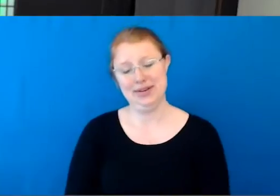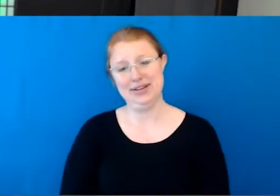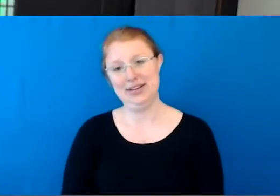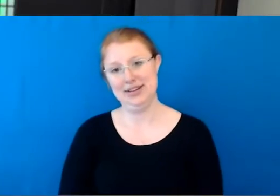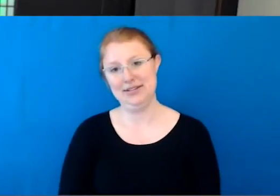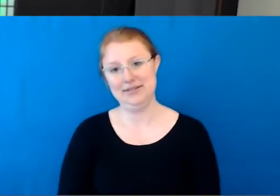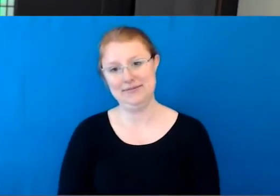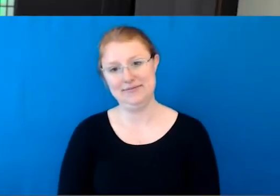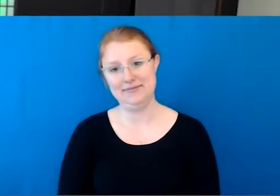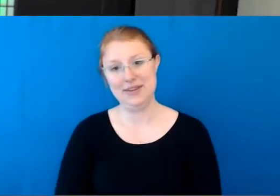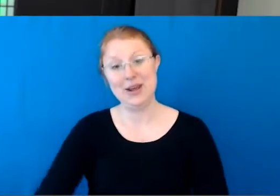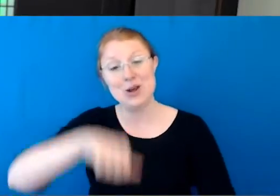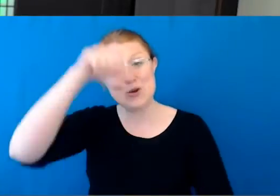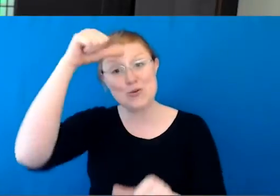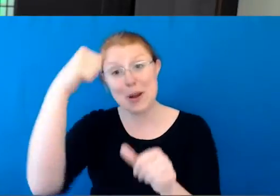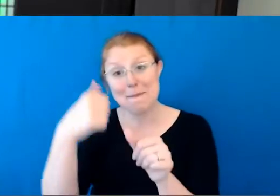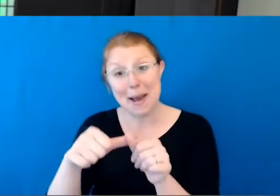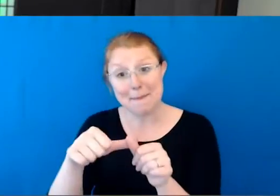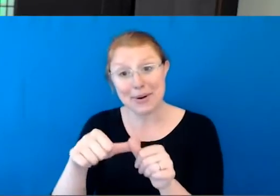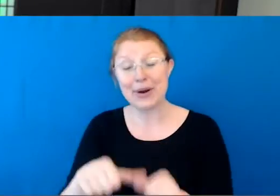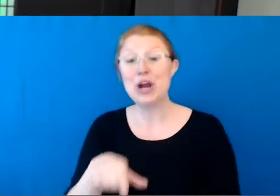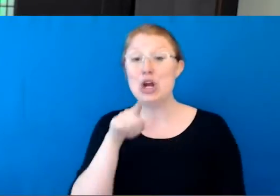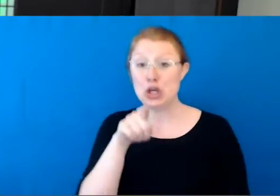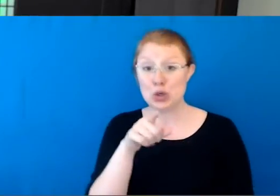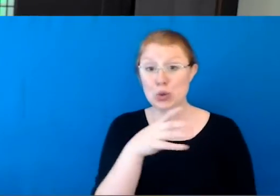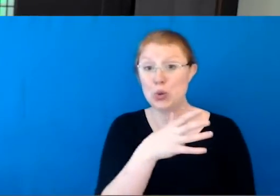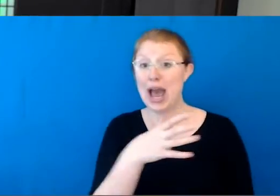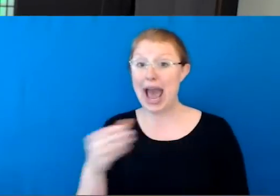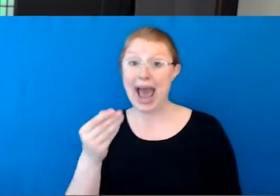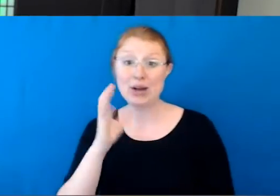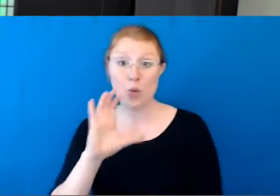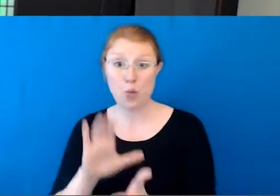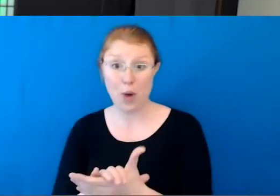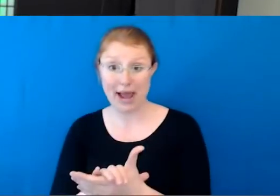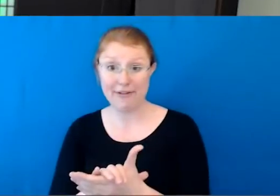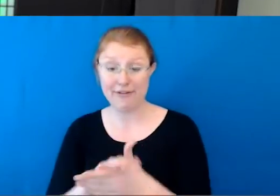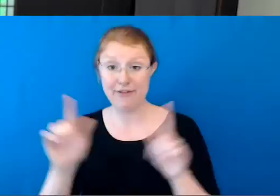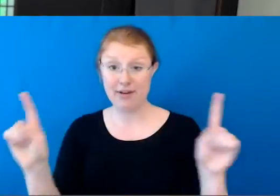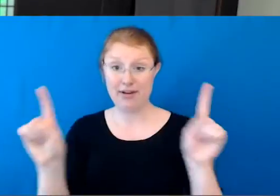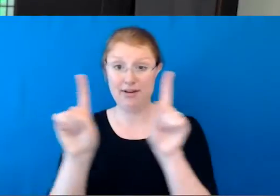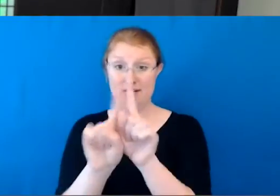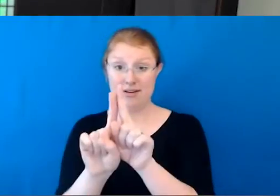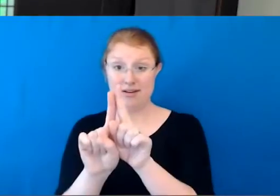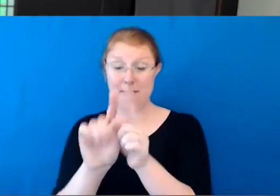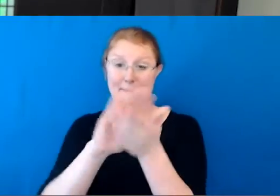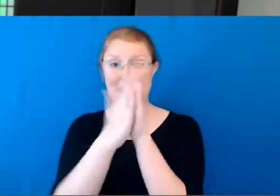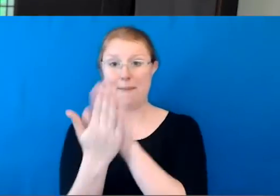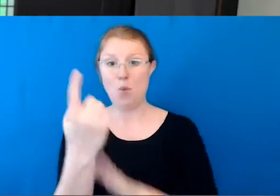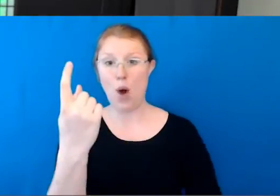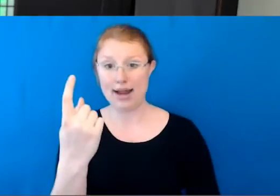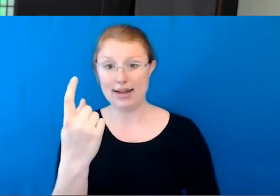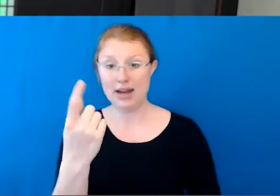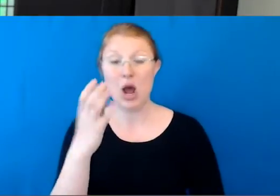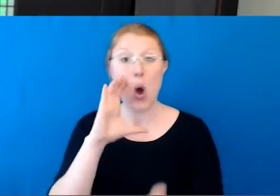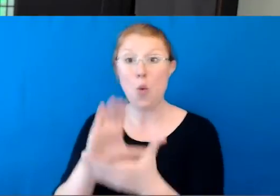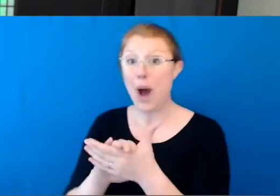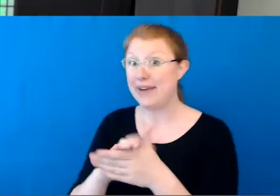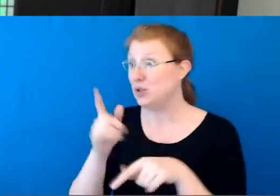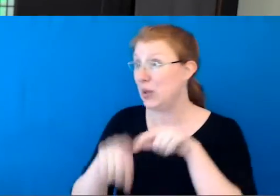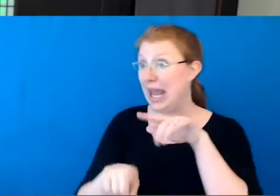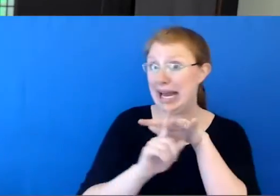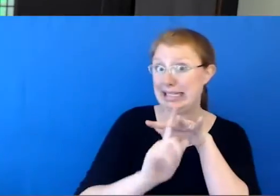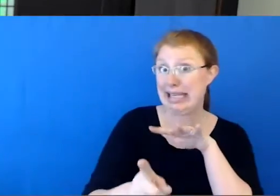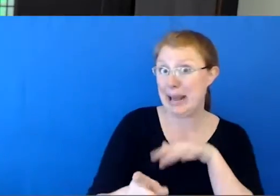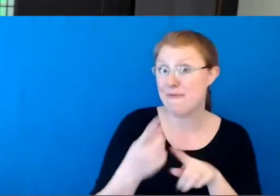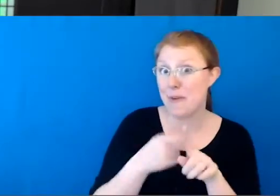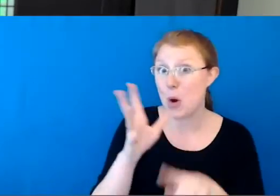she is a virtuous wife. A virtuous mother is going to help you become the best that you can be. They move forward together and find to